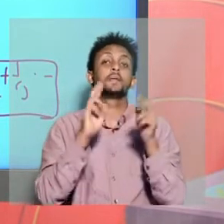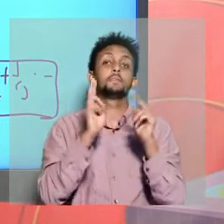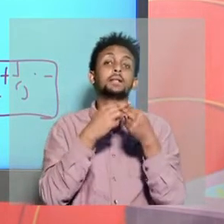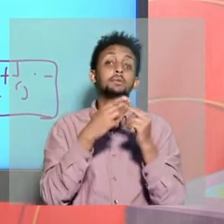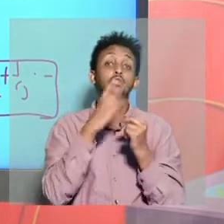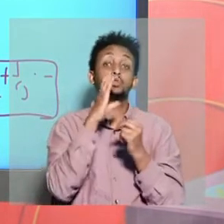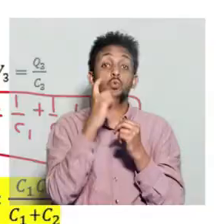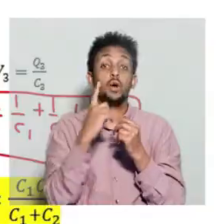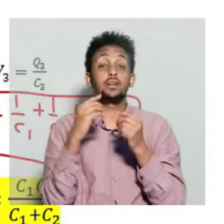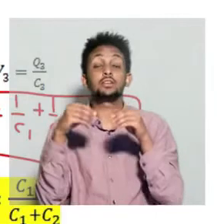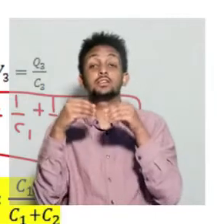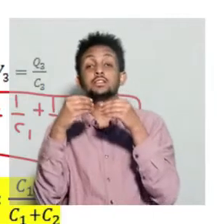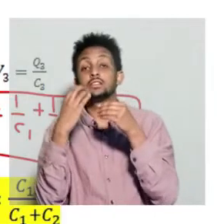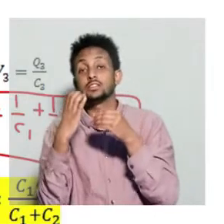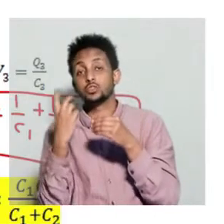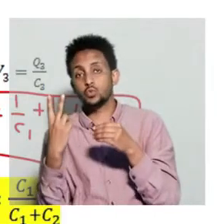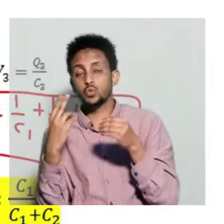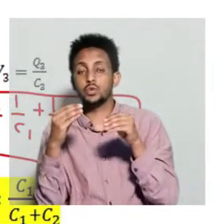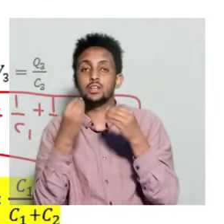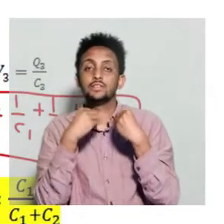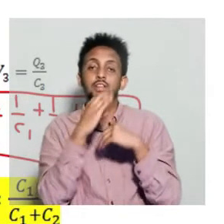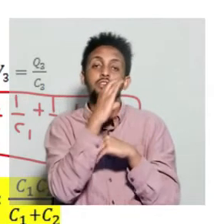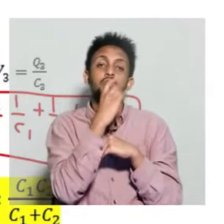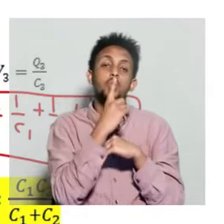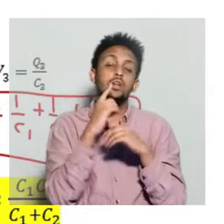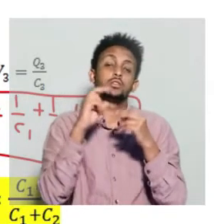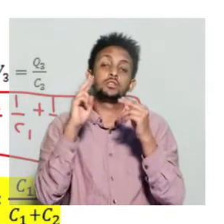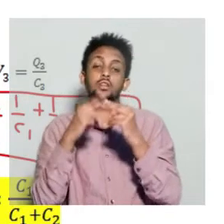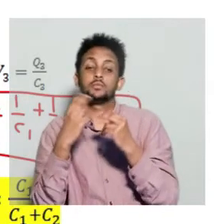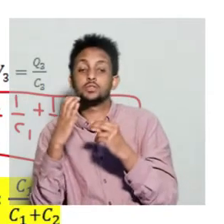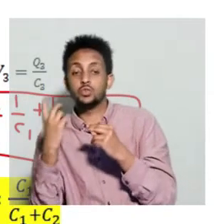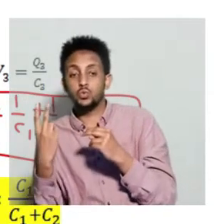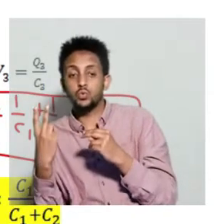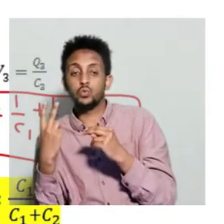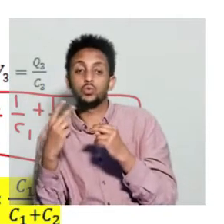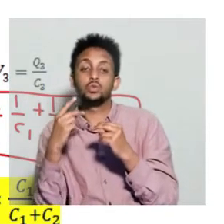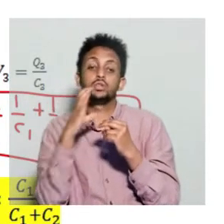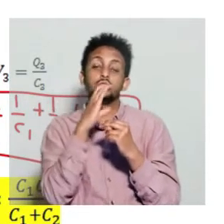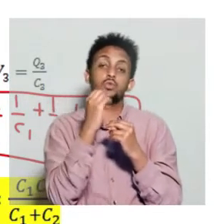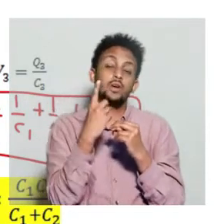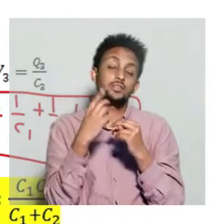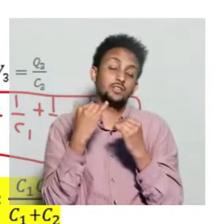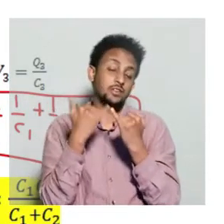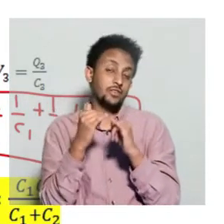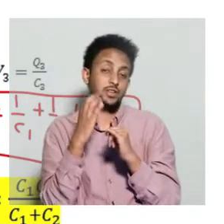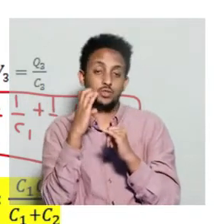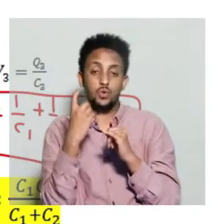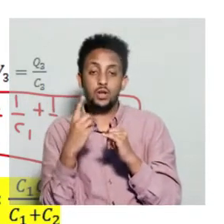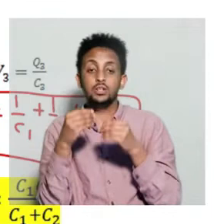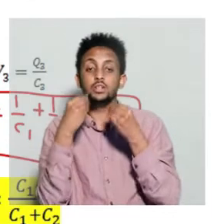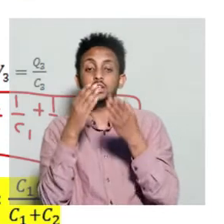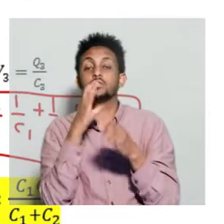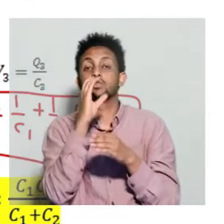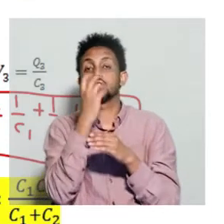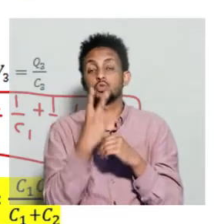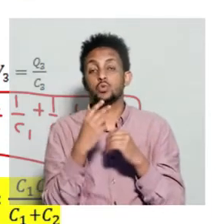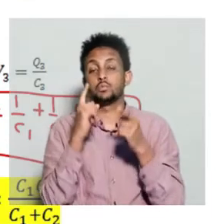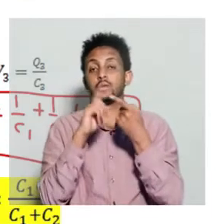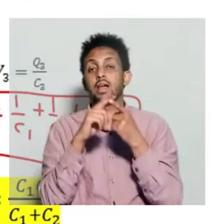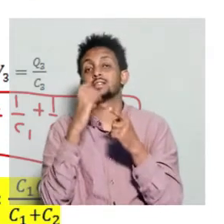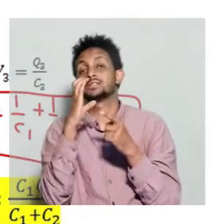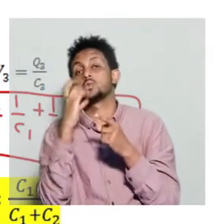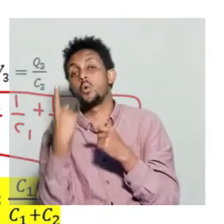multiplication of C1 and C2 gives us C1, C2. So as C1, C2 divided by C1 gives you C2